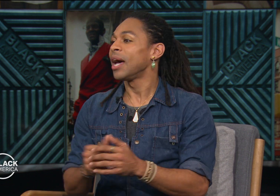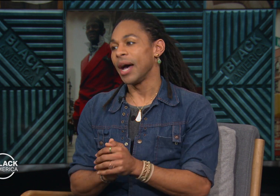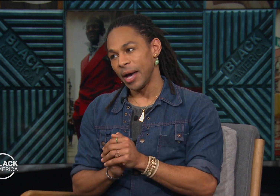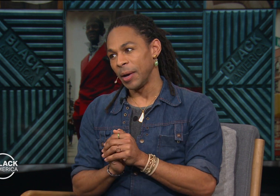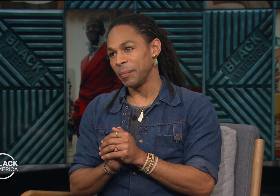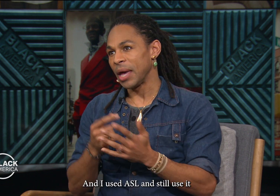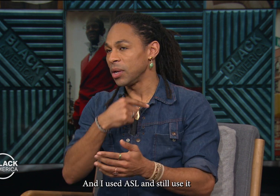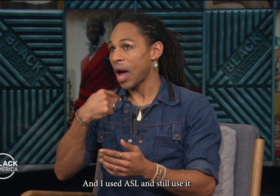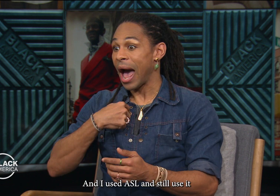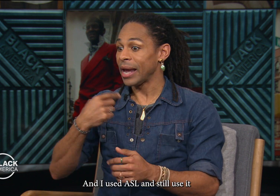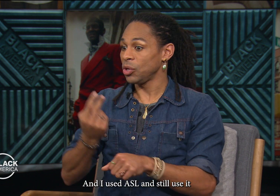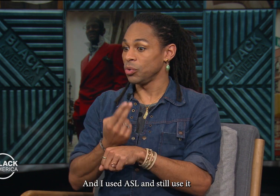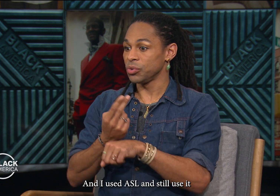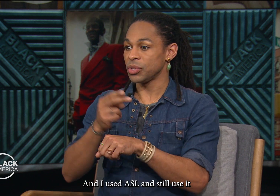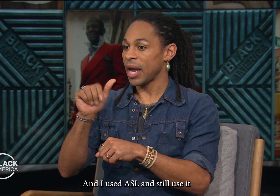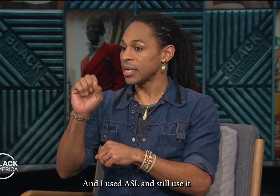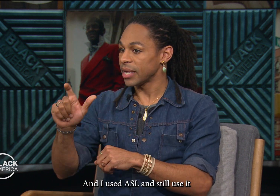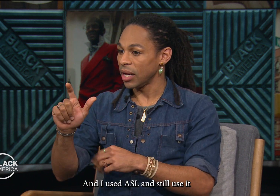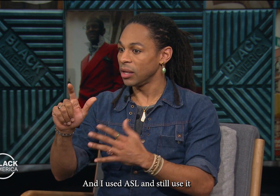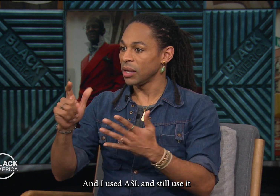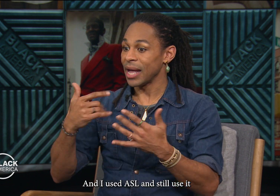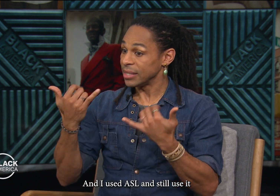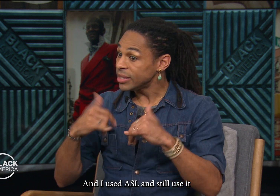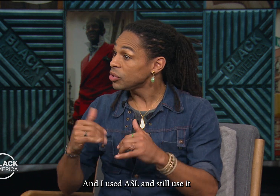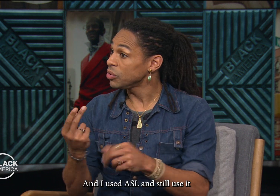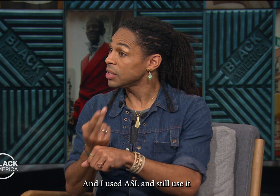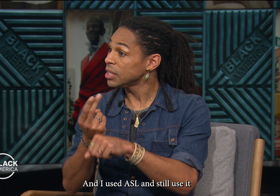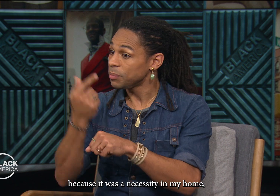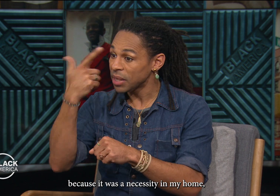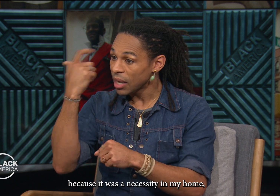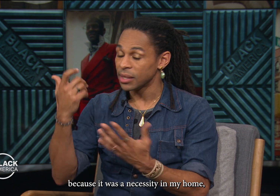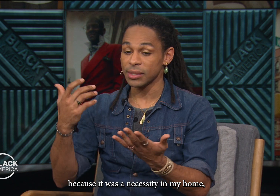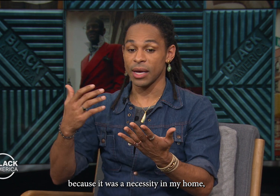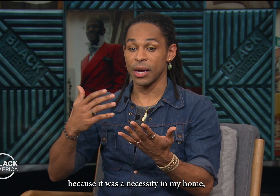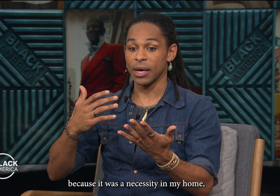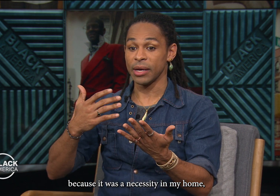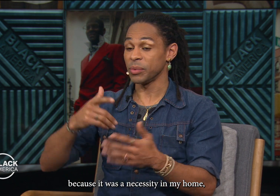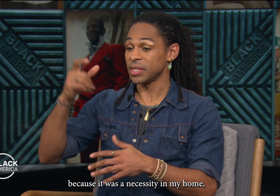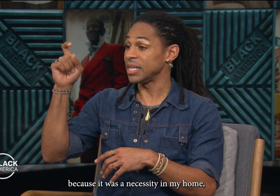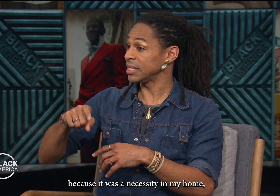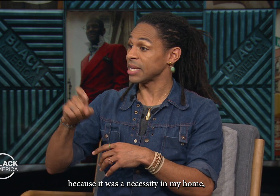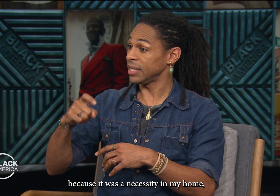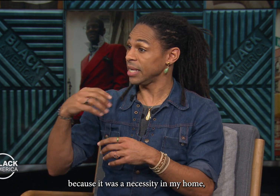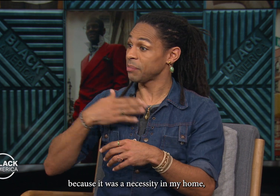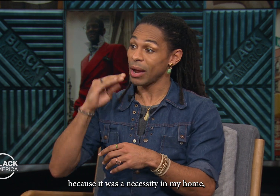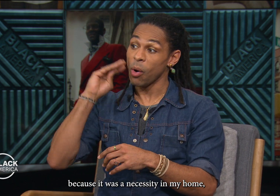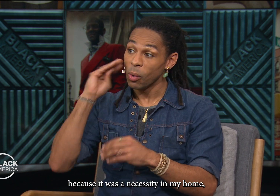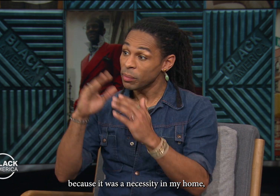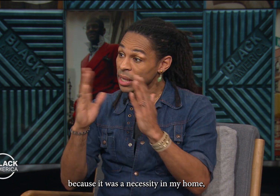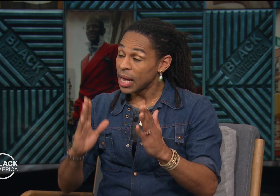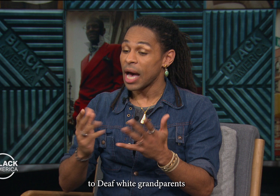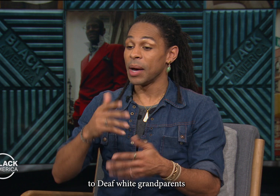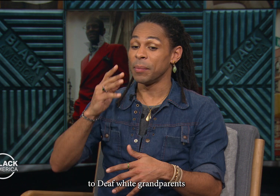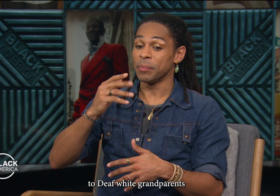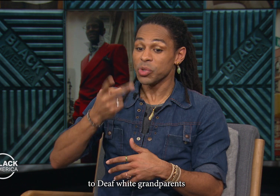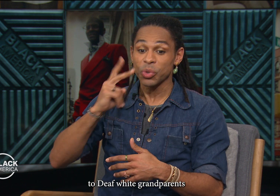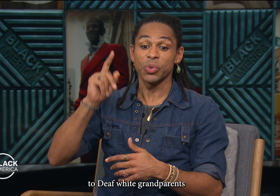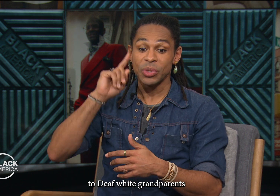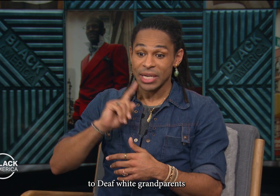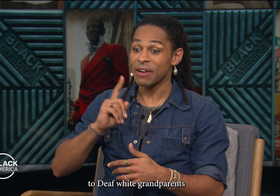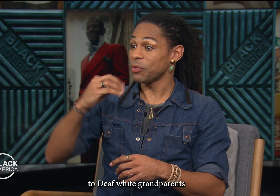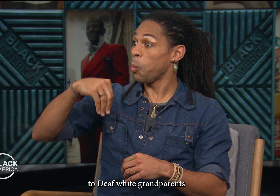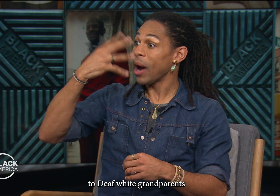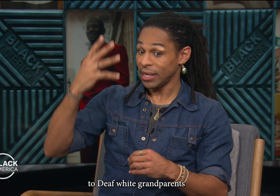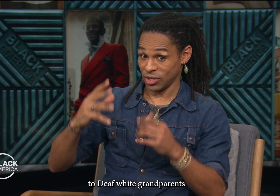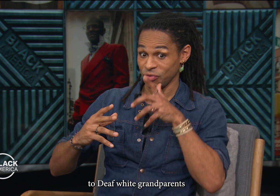language. And I used ASL and still use it because it was a necessity in my home.